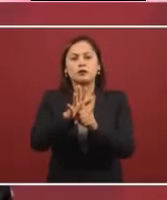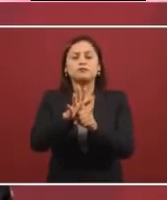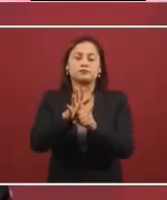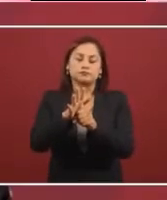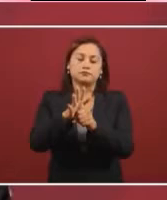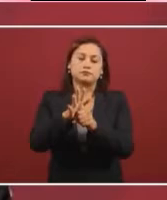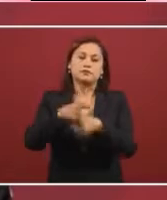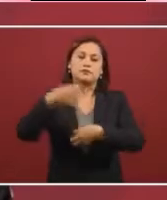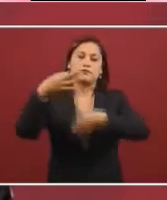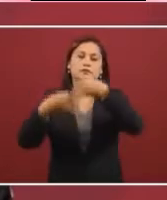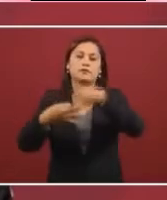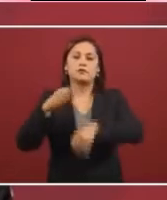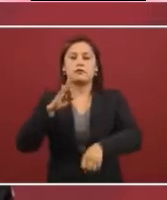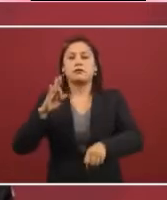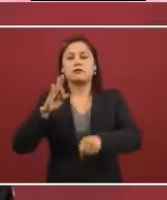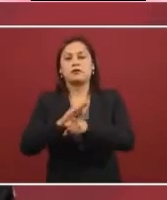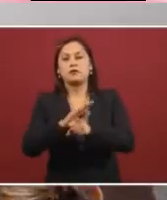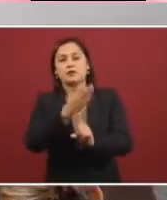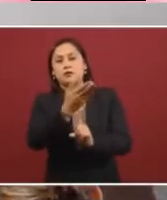regarding